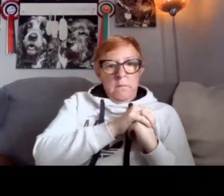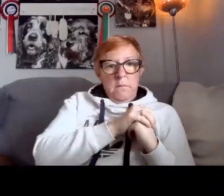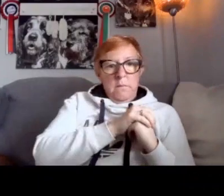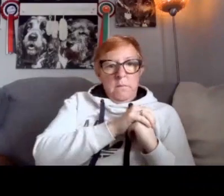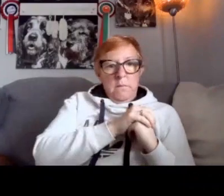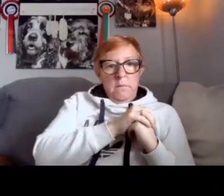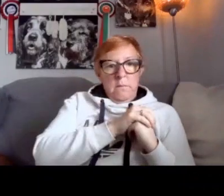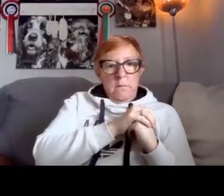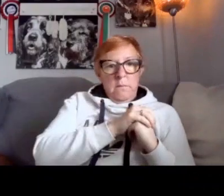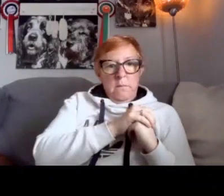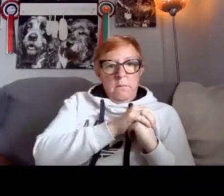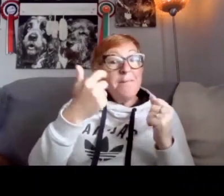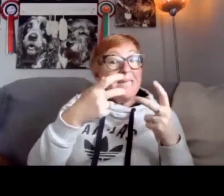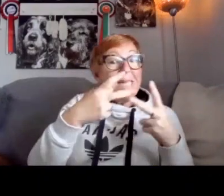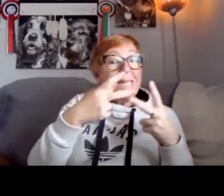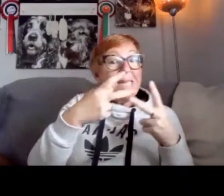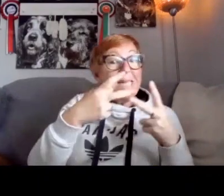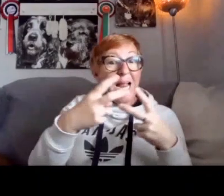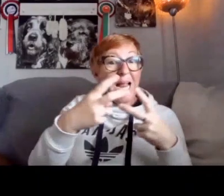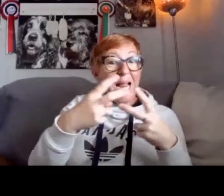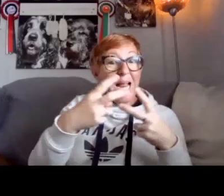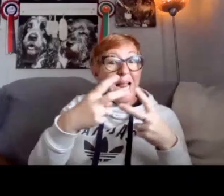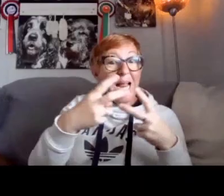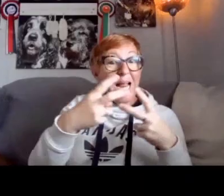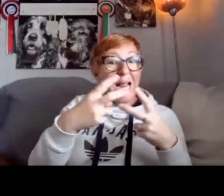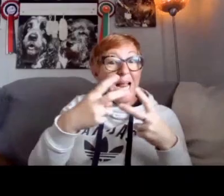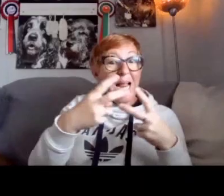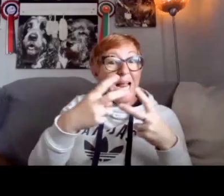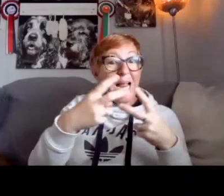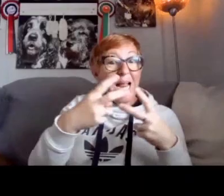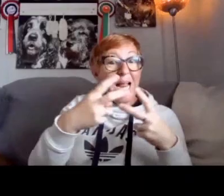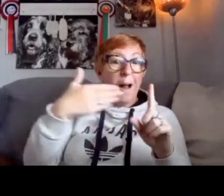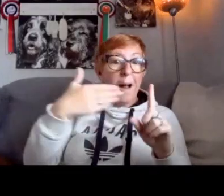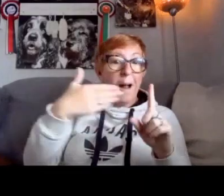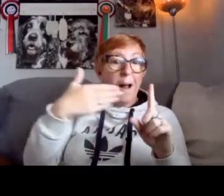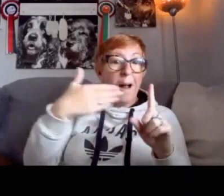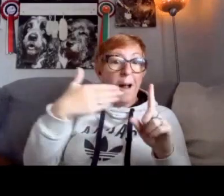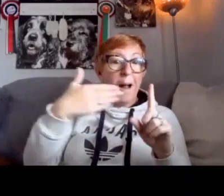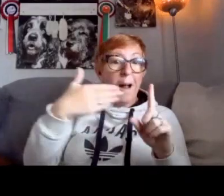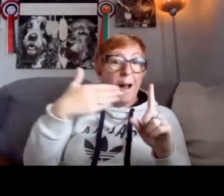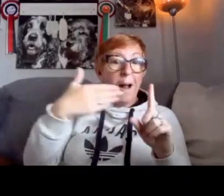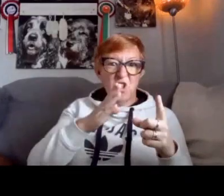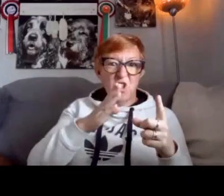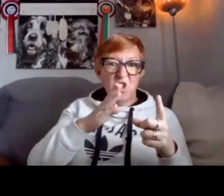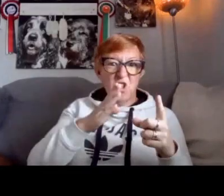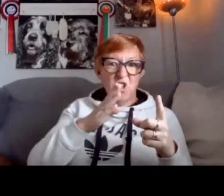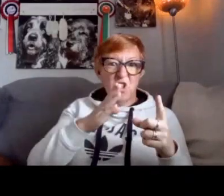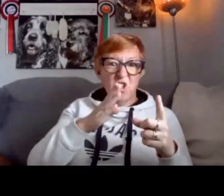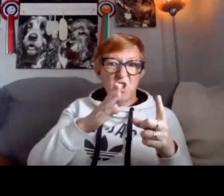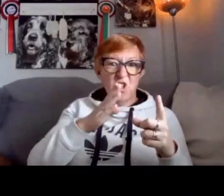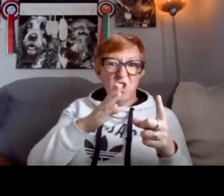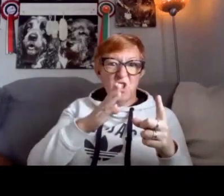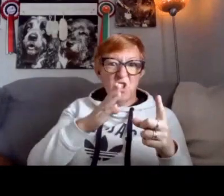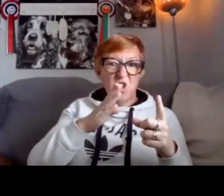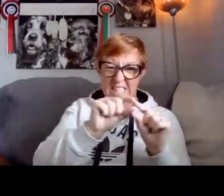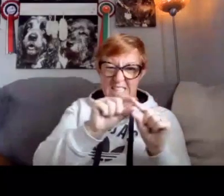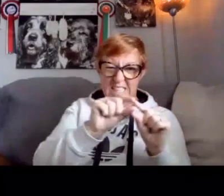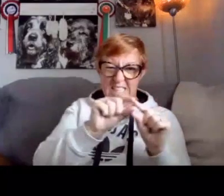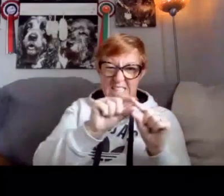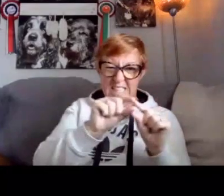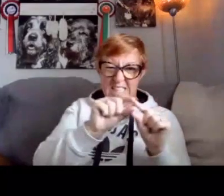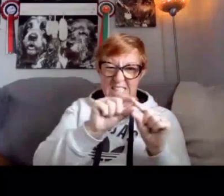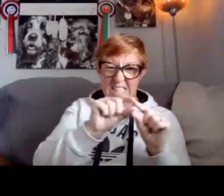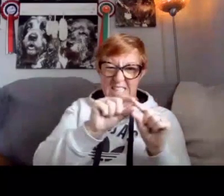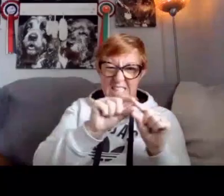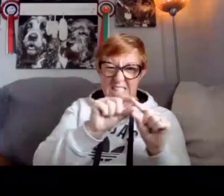on, whichever platform they look at. I think there probably is. I think it's probably not in